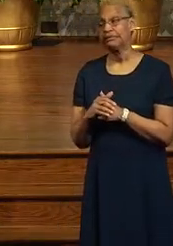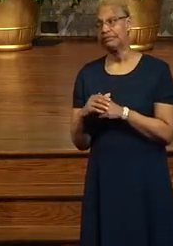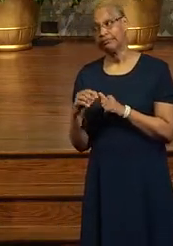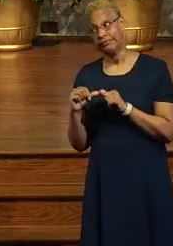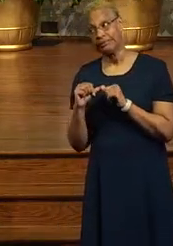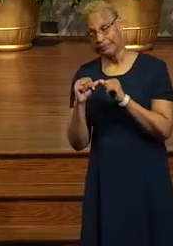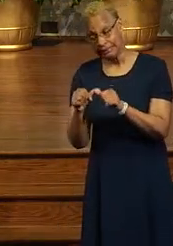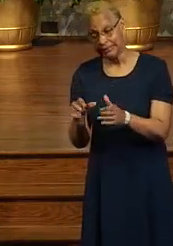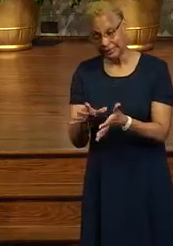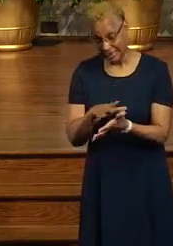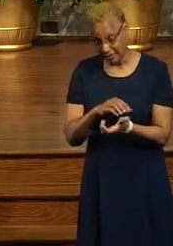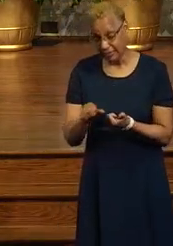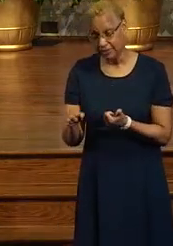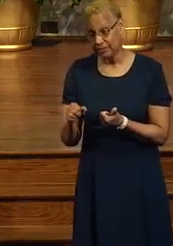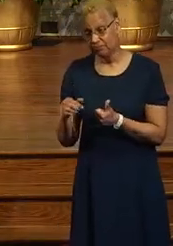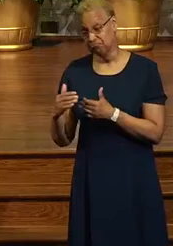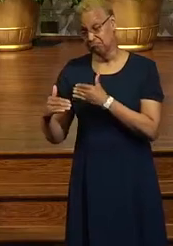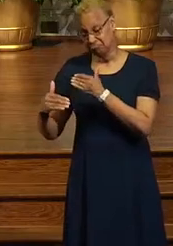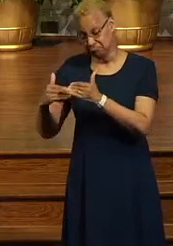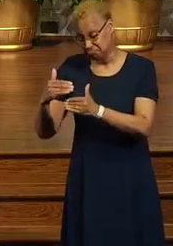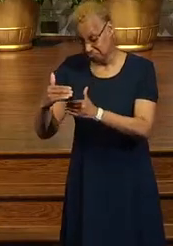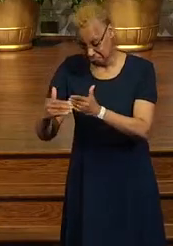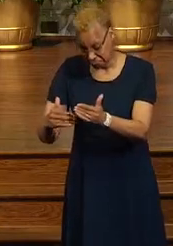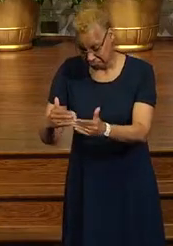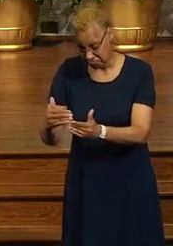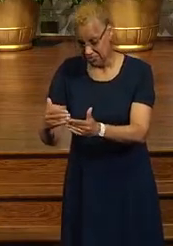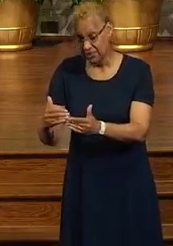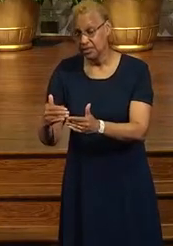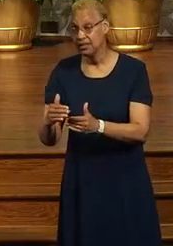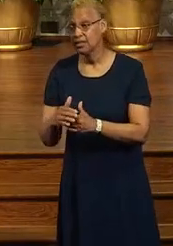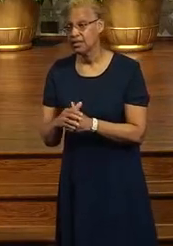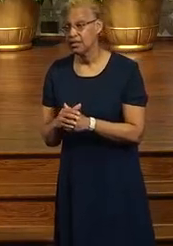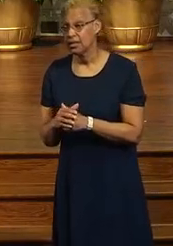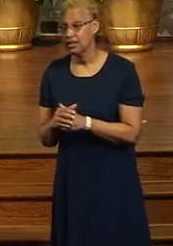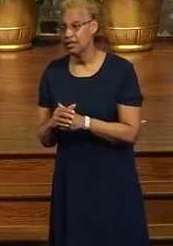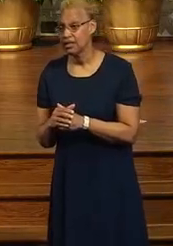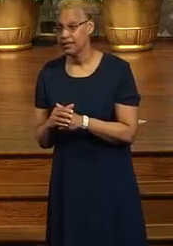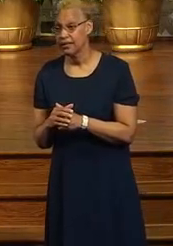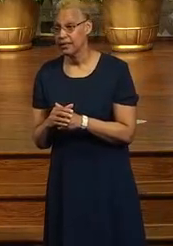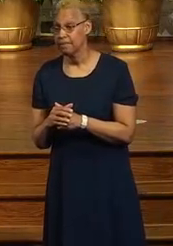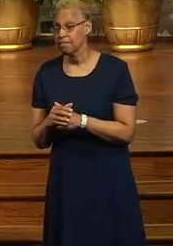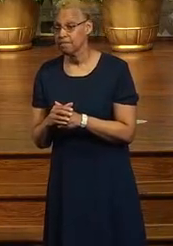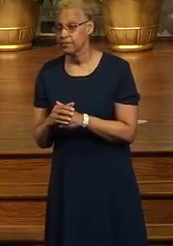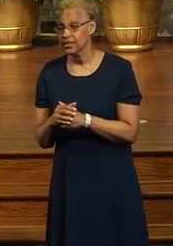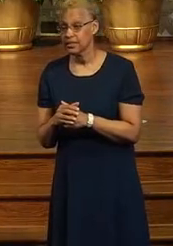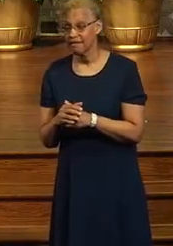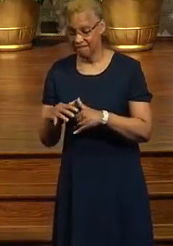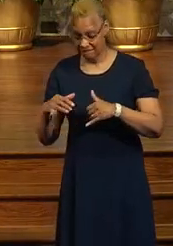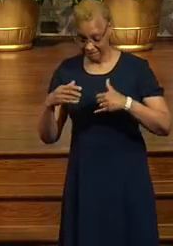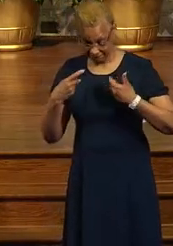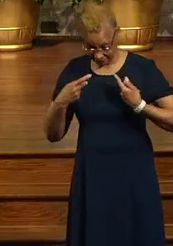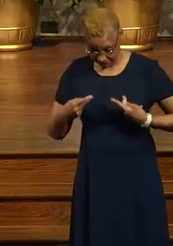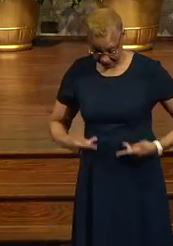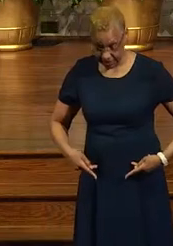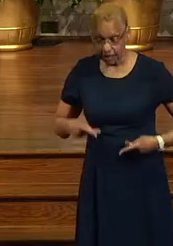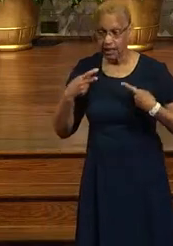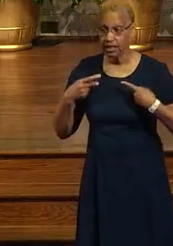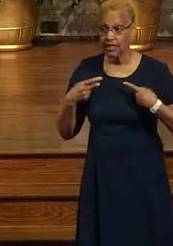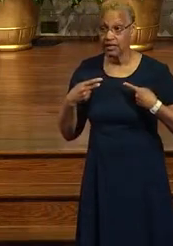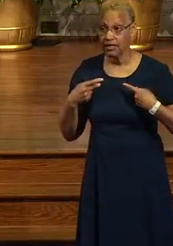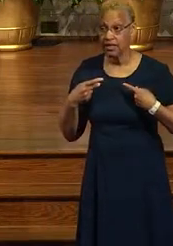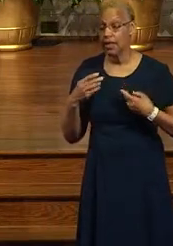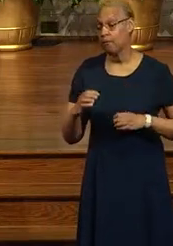damaged family tree. I say we are damaged physically